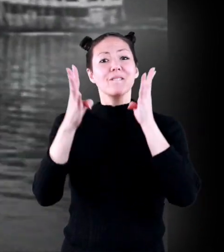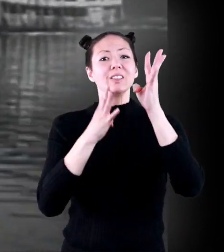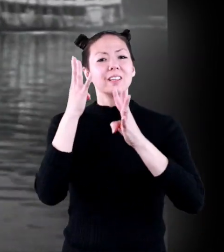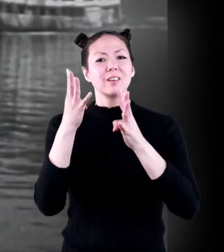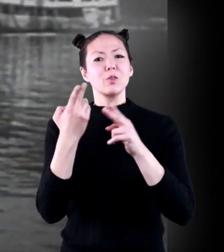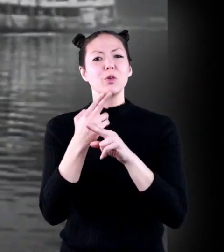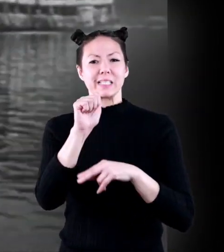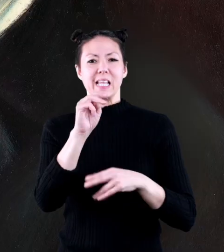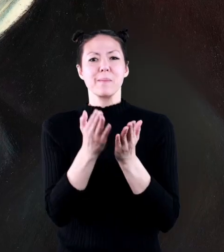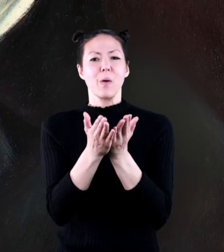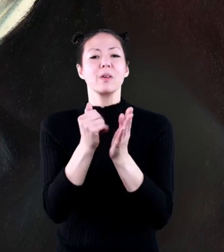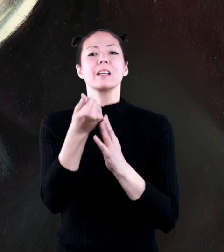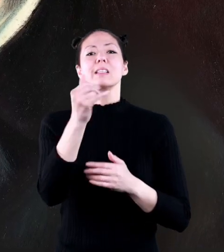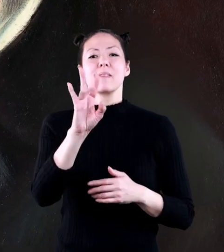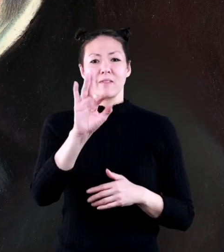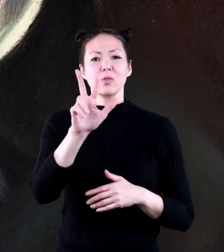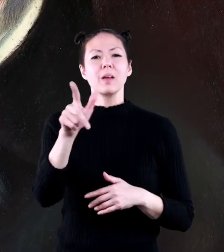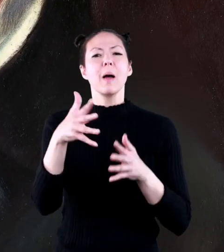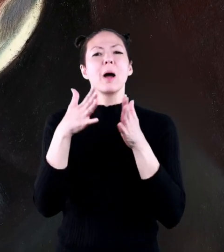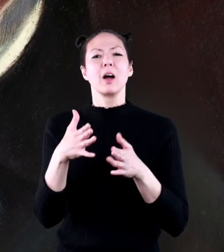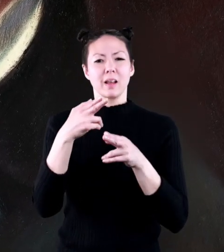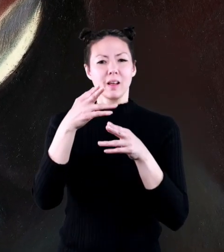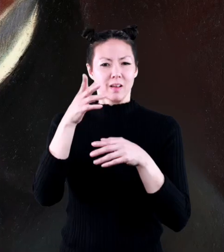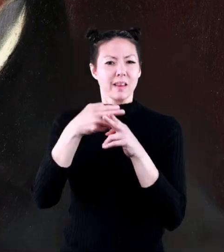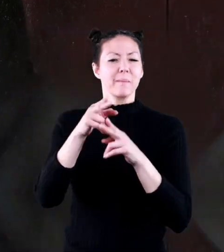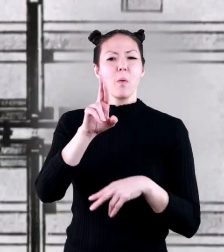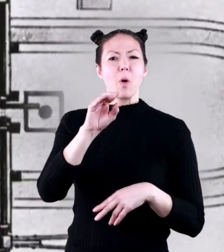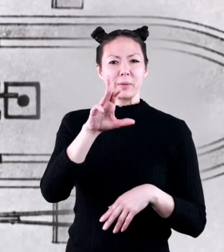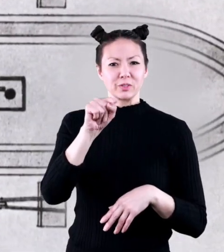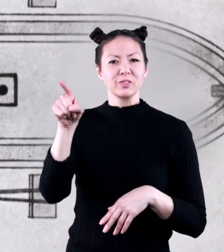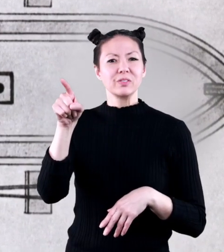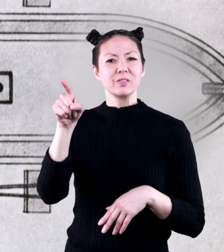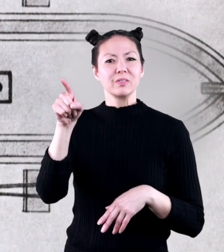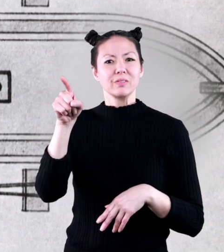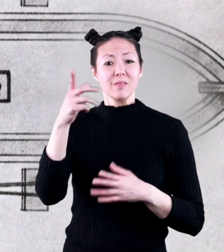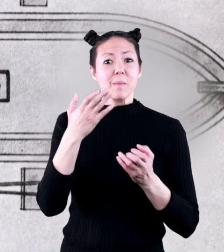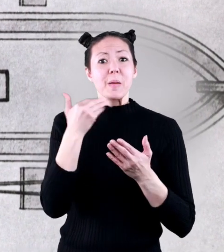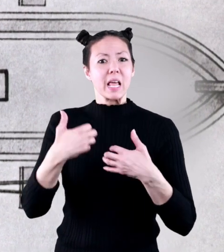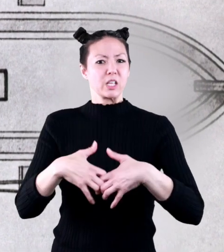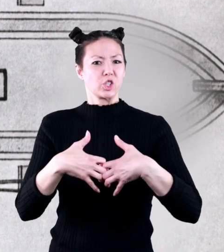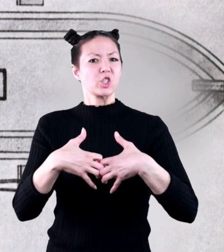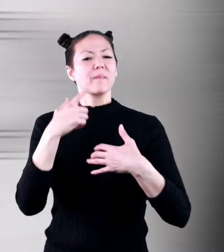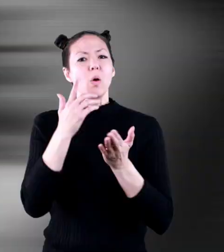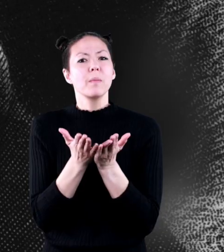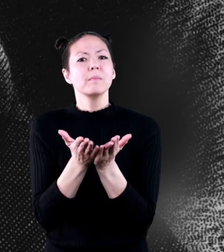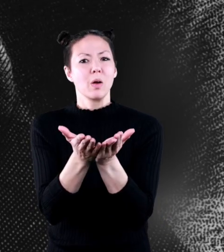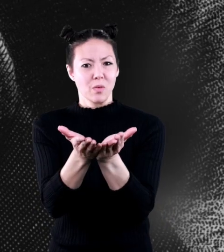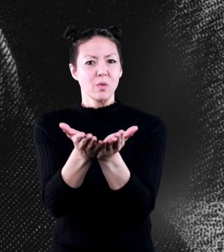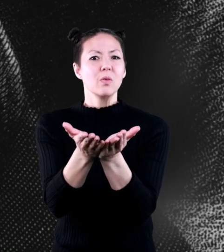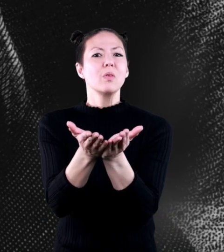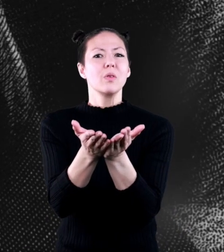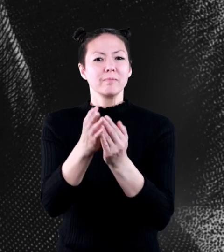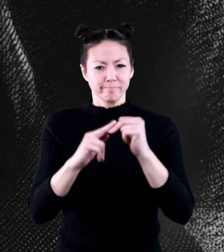in 1793 by American Robert Fulton. The steamboat needed a better engine, which was obtained from and